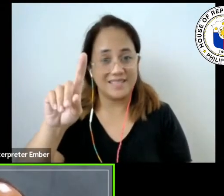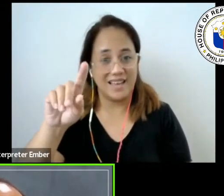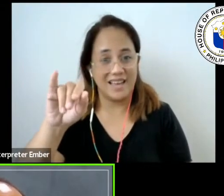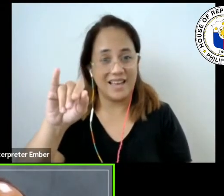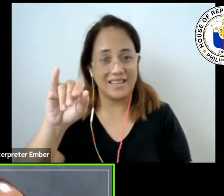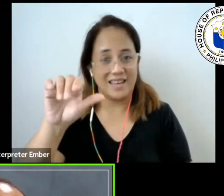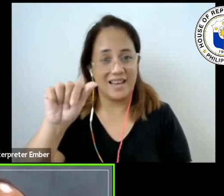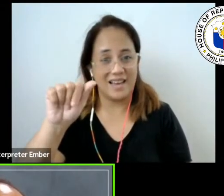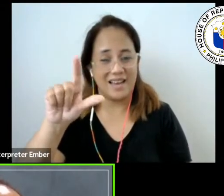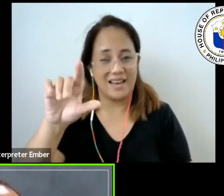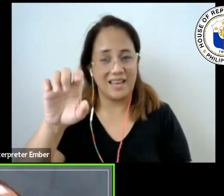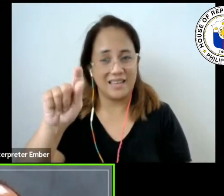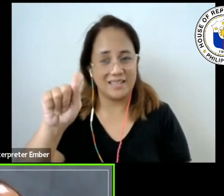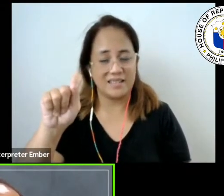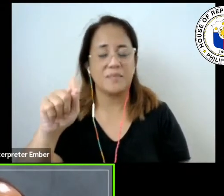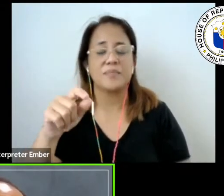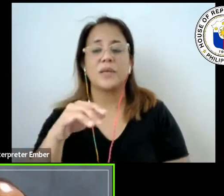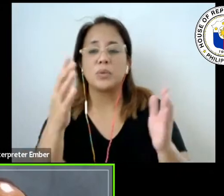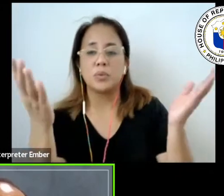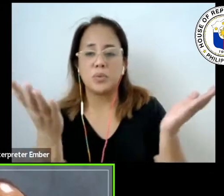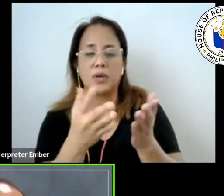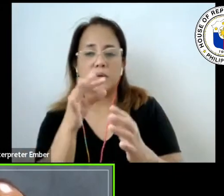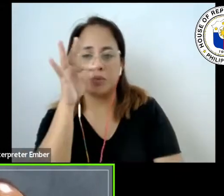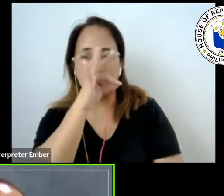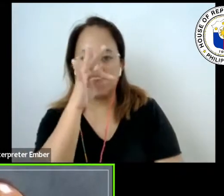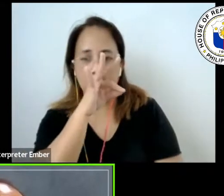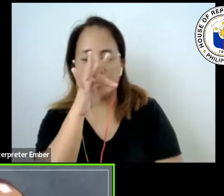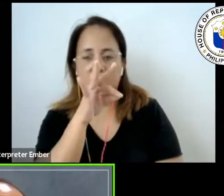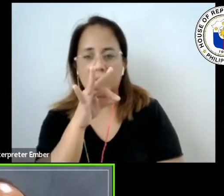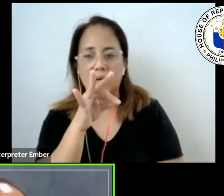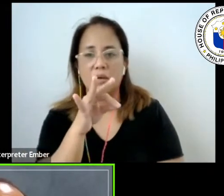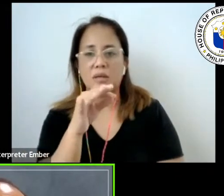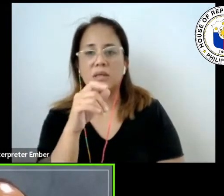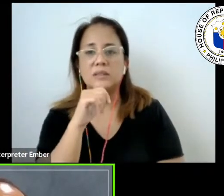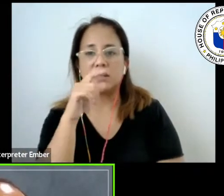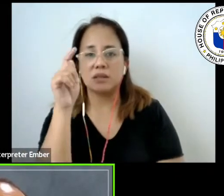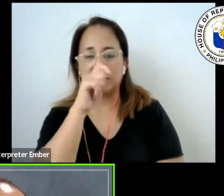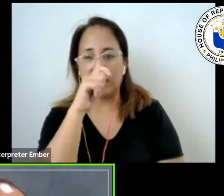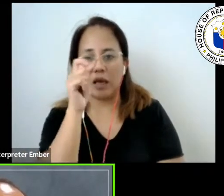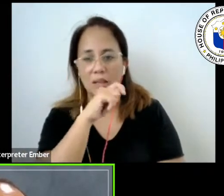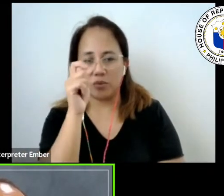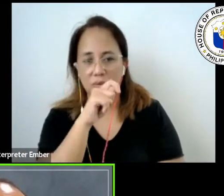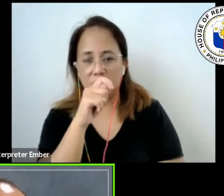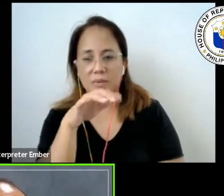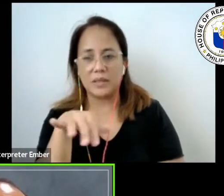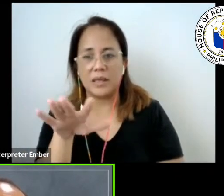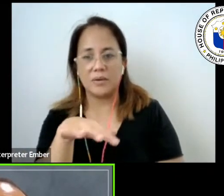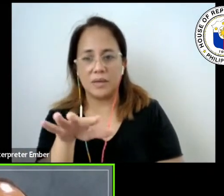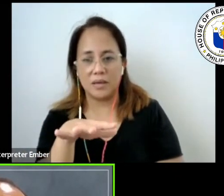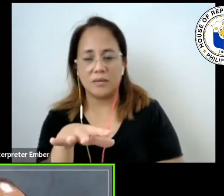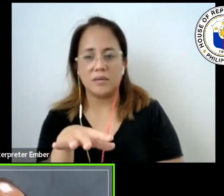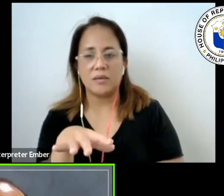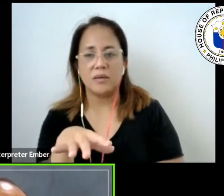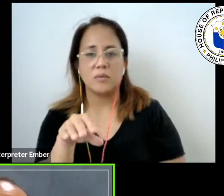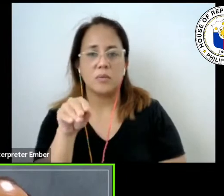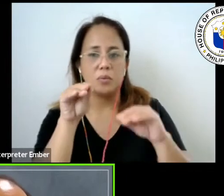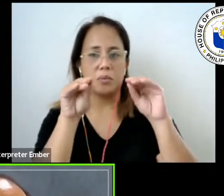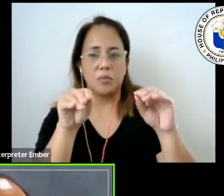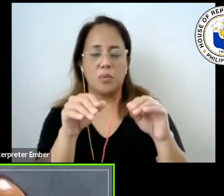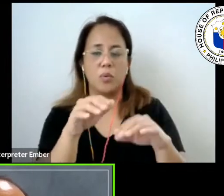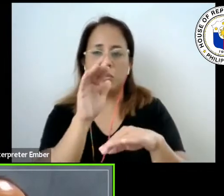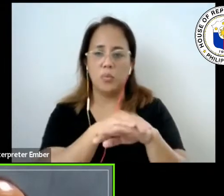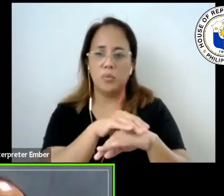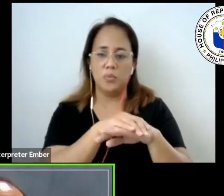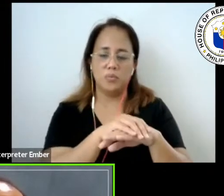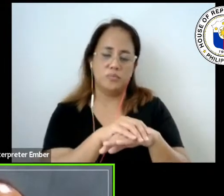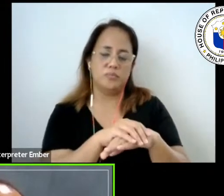than introducing like Filipino in a non-Tagalog speaking area as a medium instruction, or English for